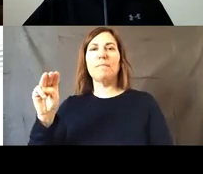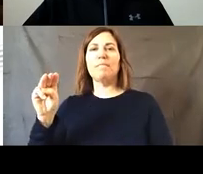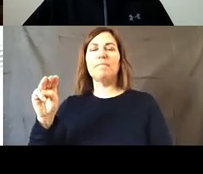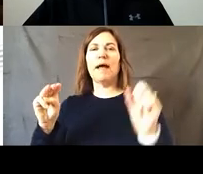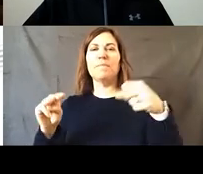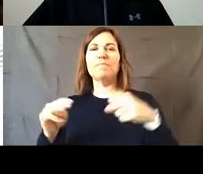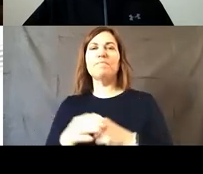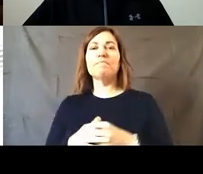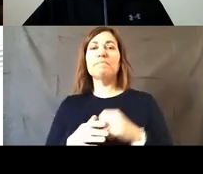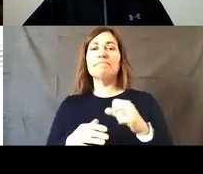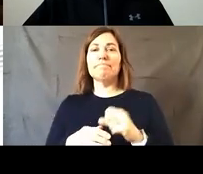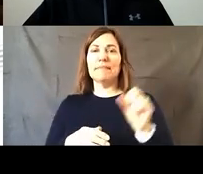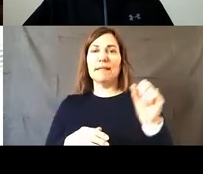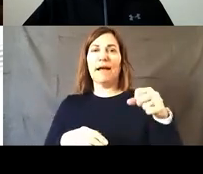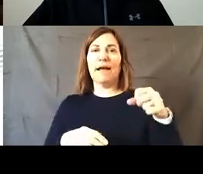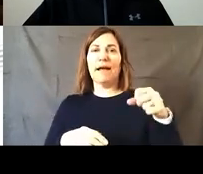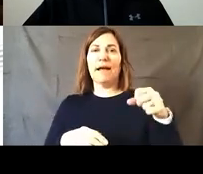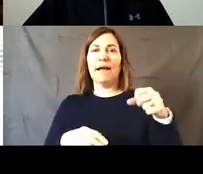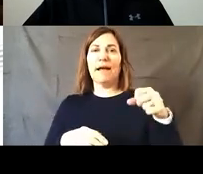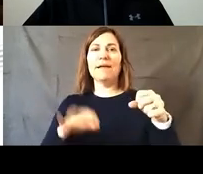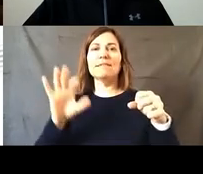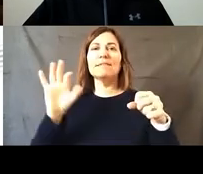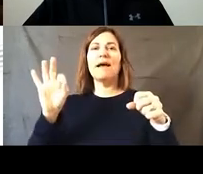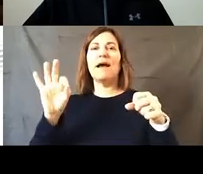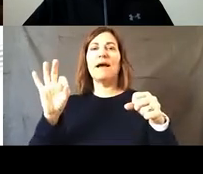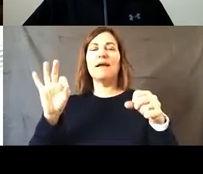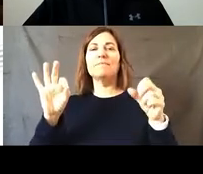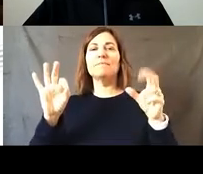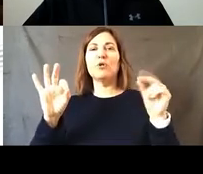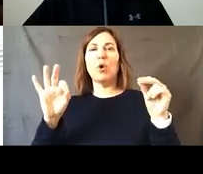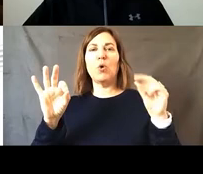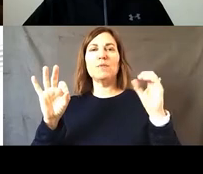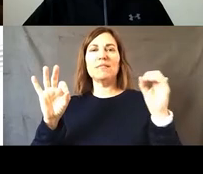Aye. Ayes 9, no 0. Bills haven't received the legally